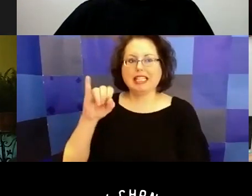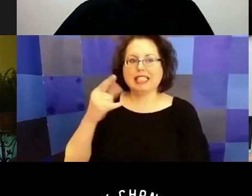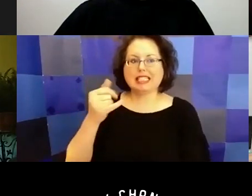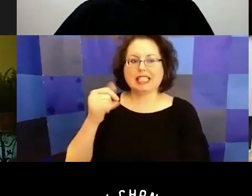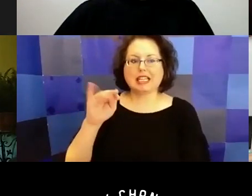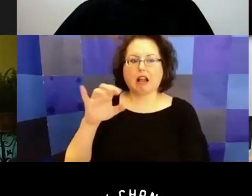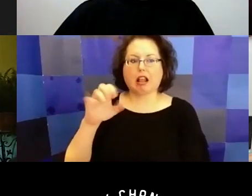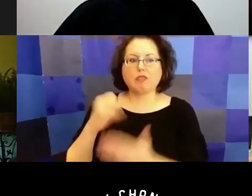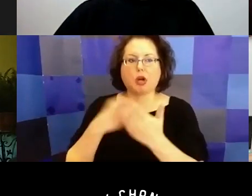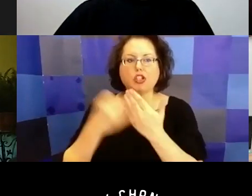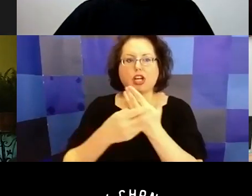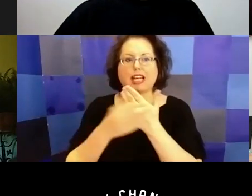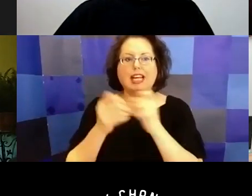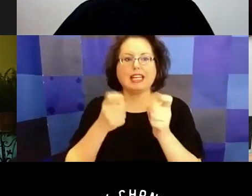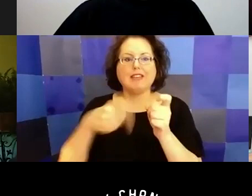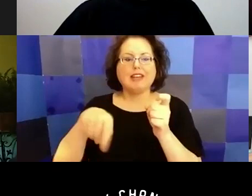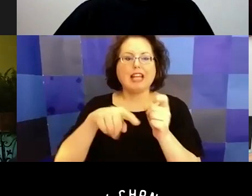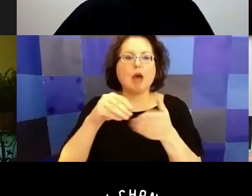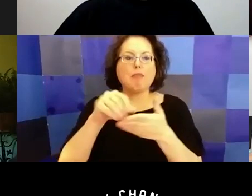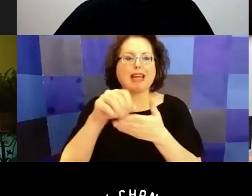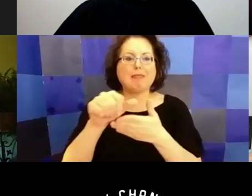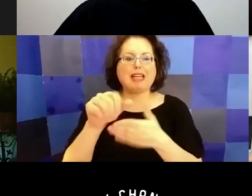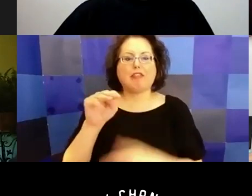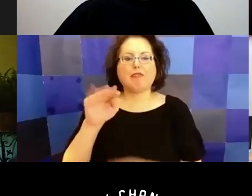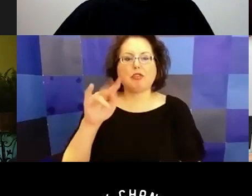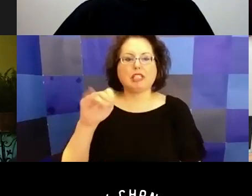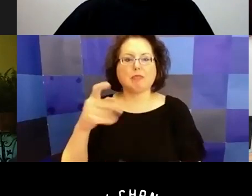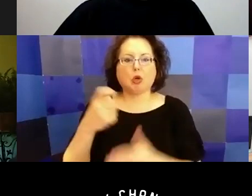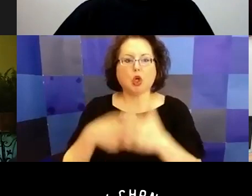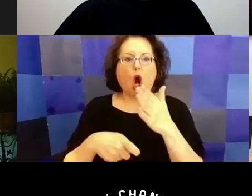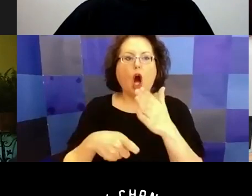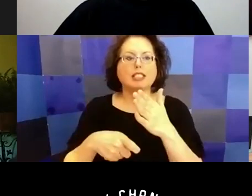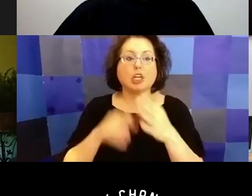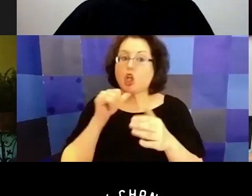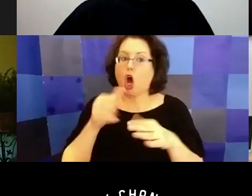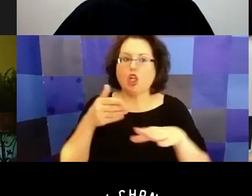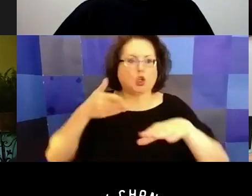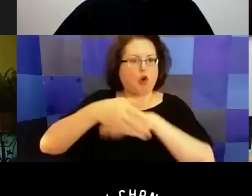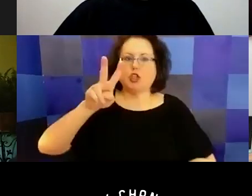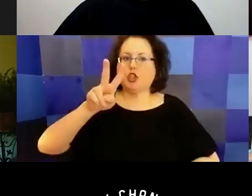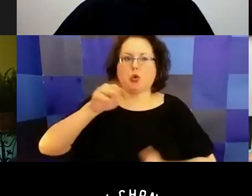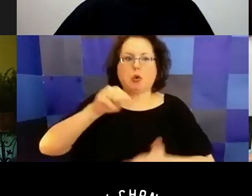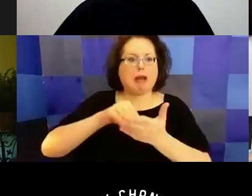of municipal incurred costs thereof, not to exceed